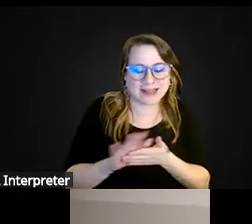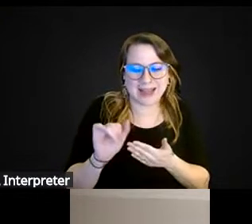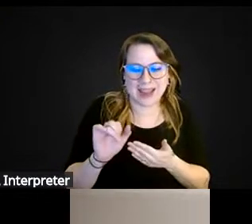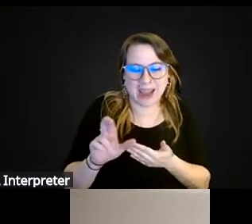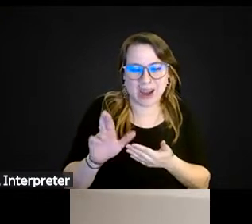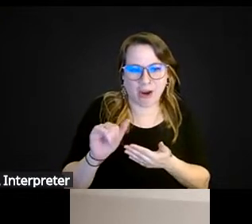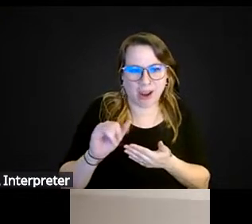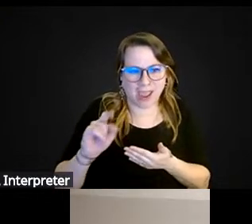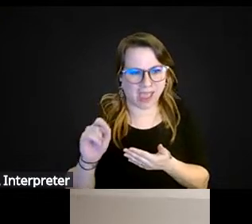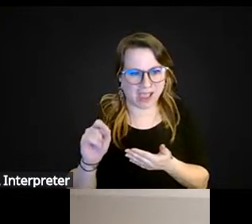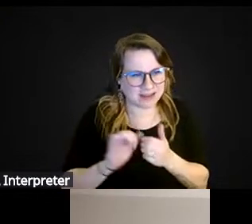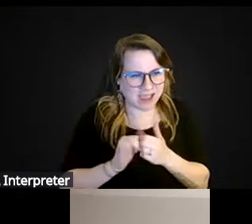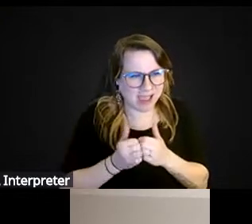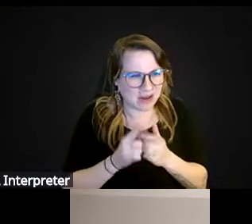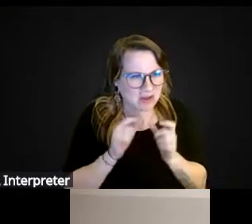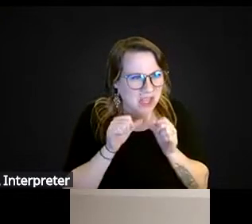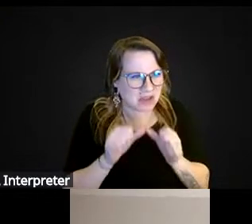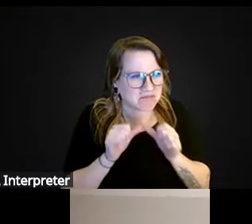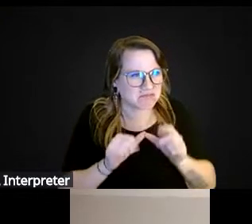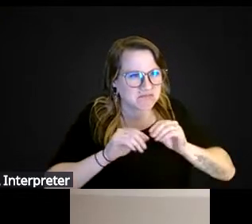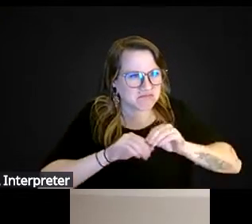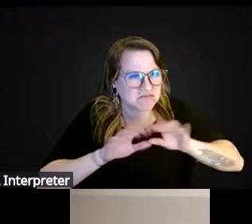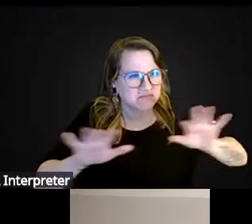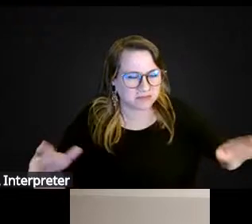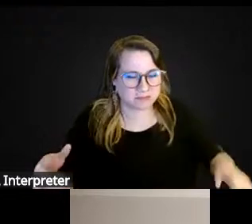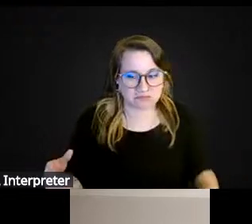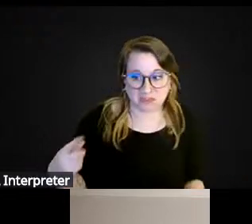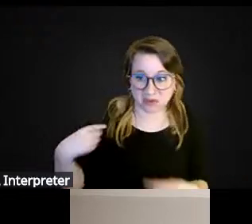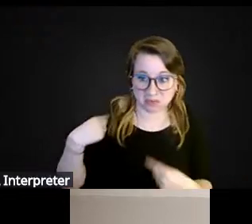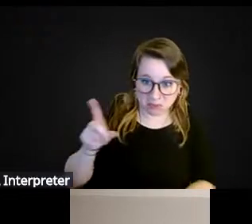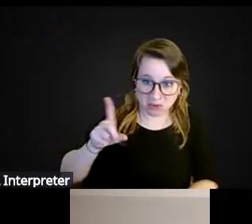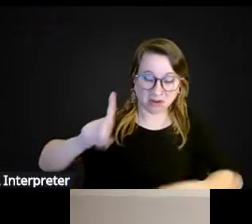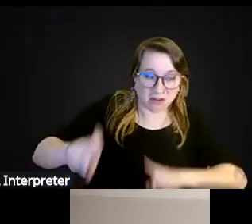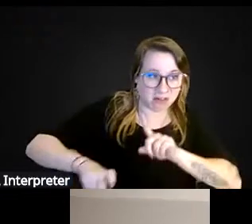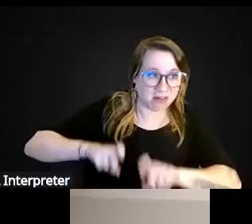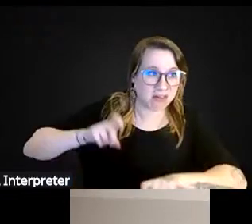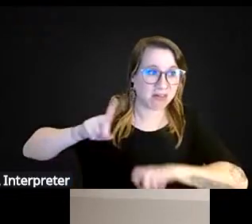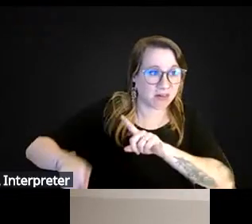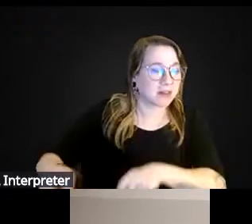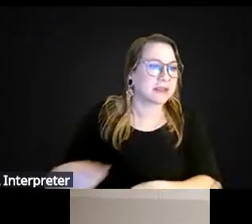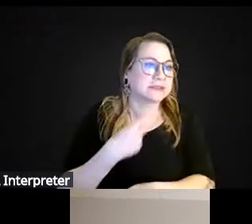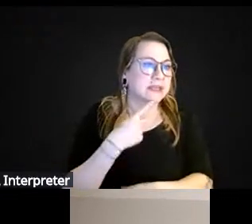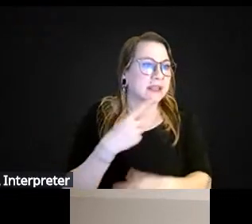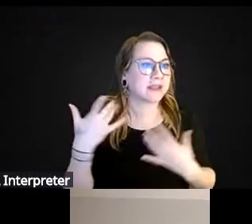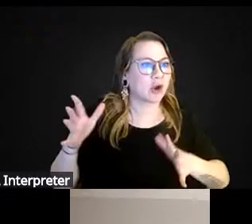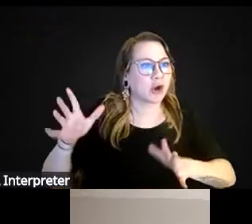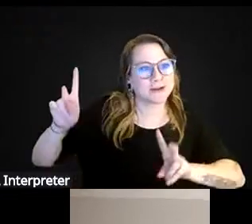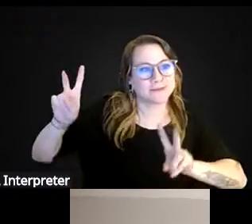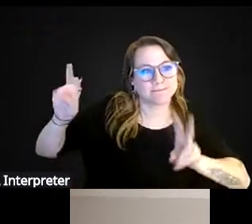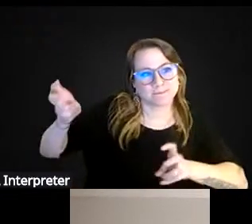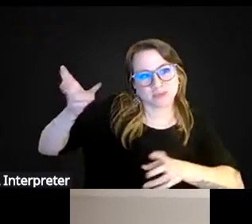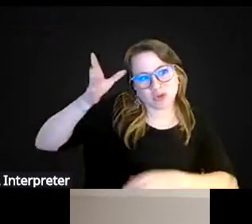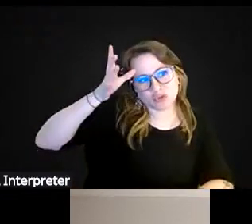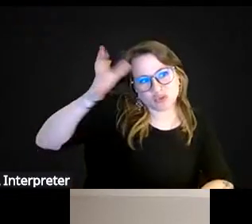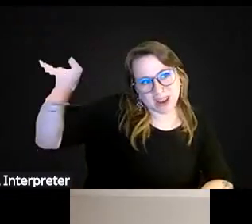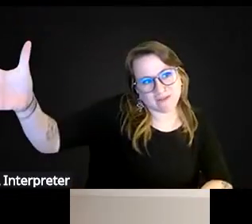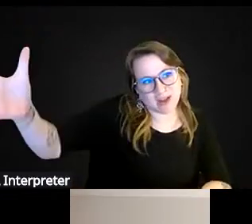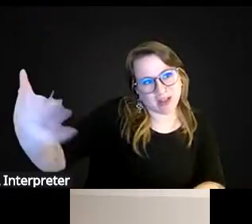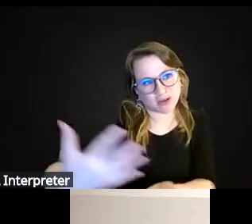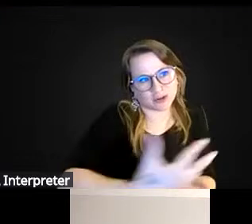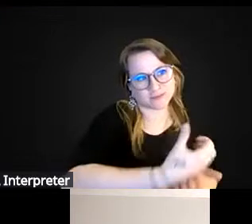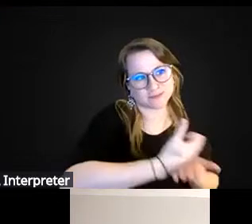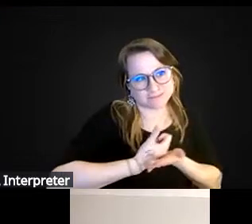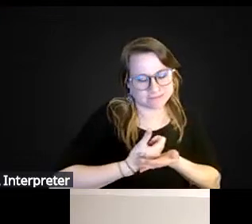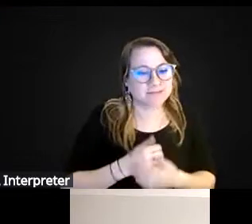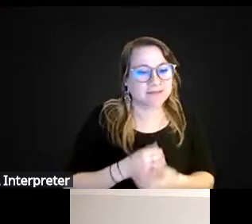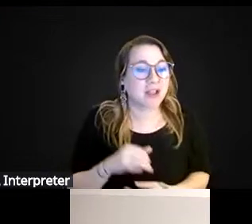Well, we've been asking the same question, and this is because they have been grandfathered in. Now, that